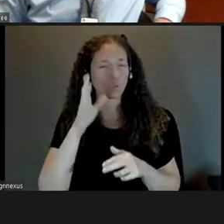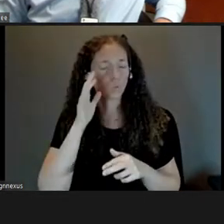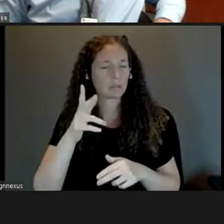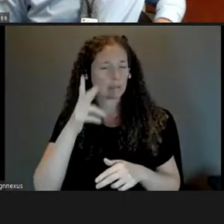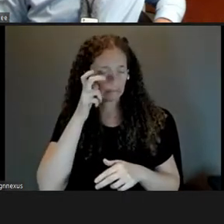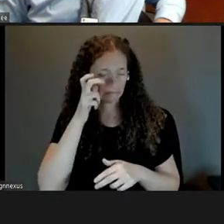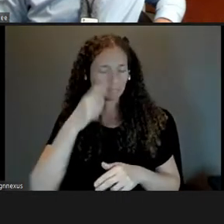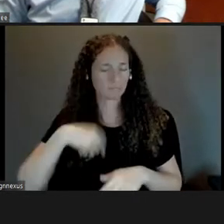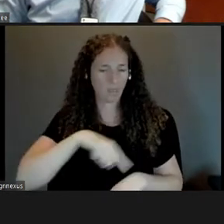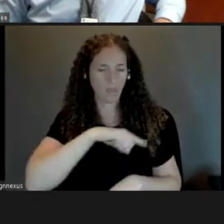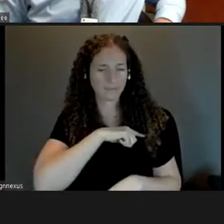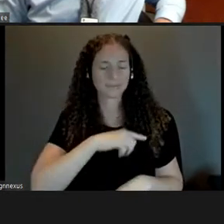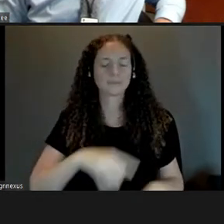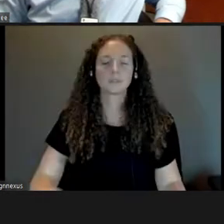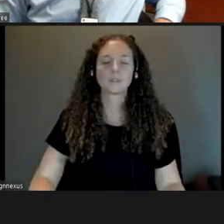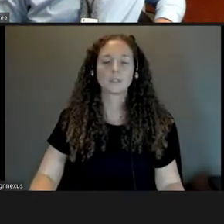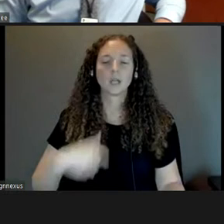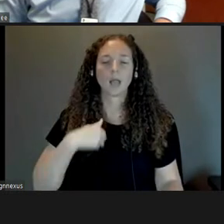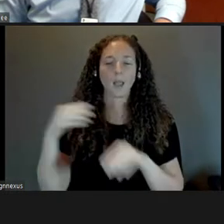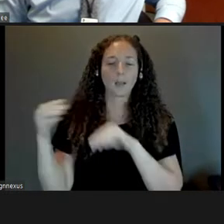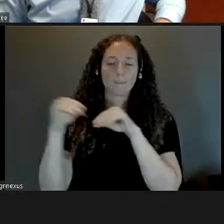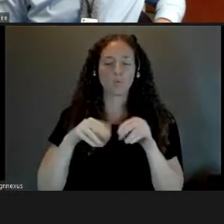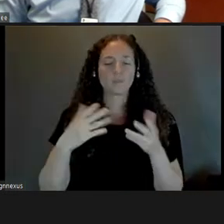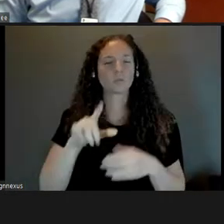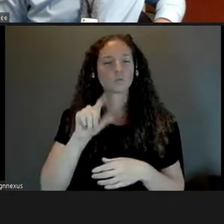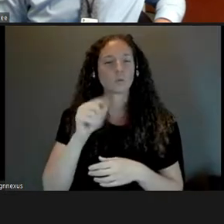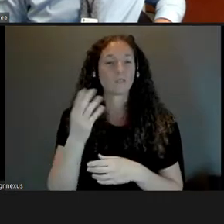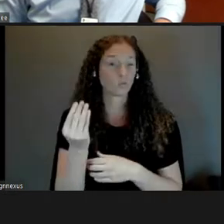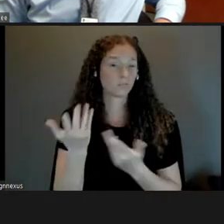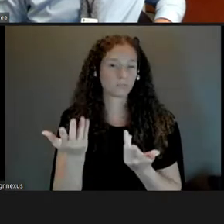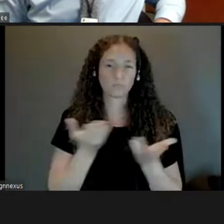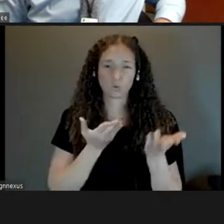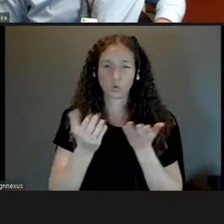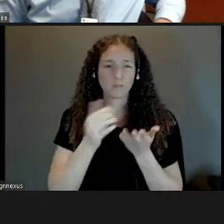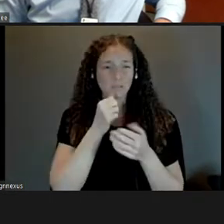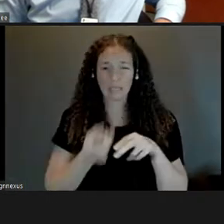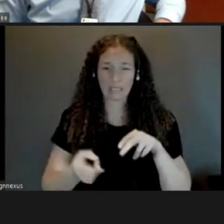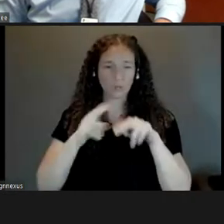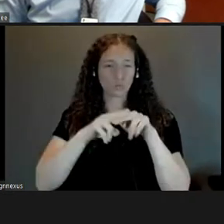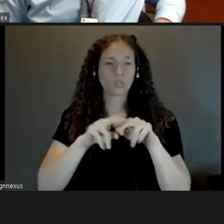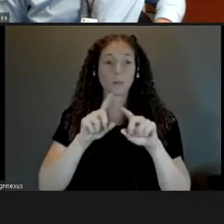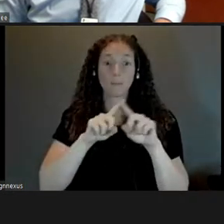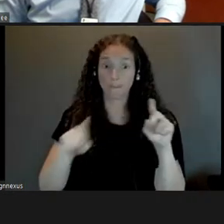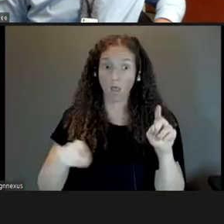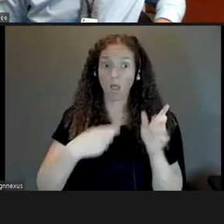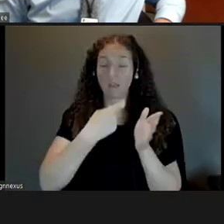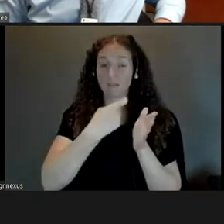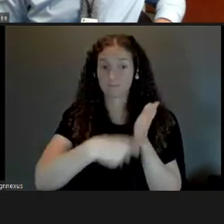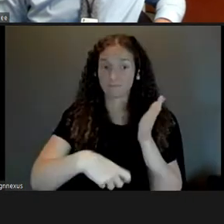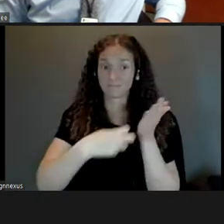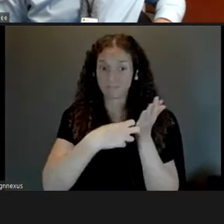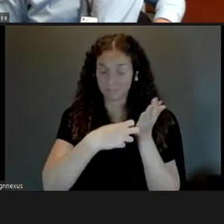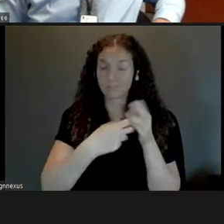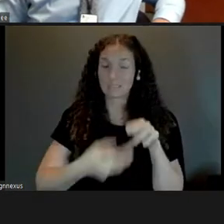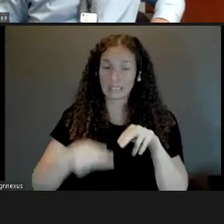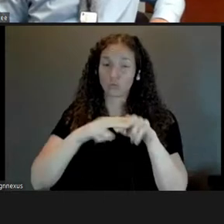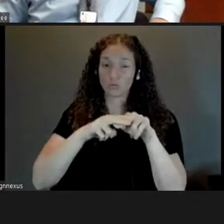here in 2014, service has certainly not increased, but my fares have increased and everybody's fares have increased.